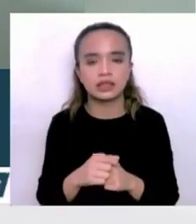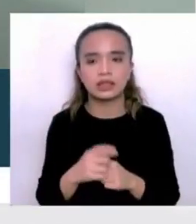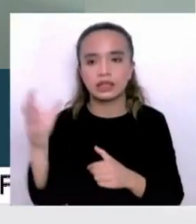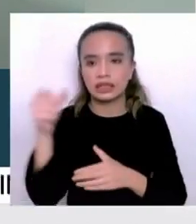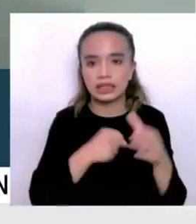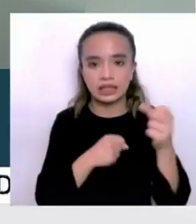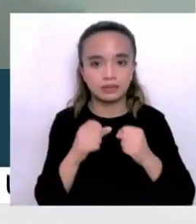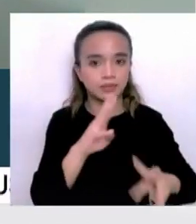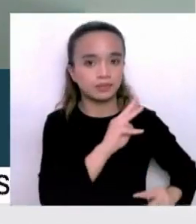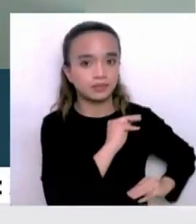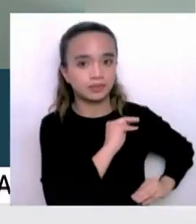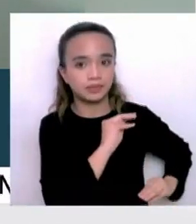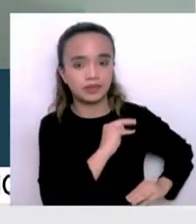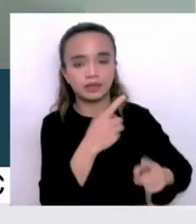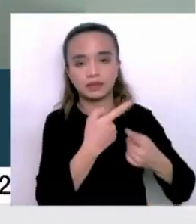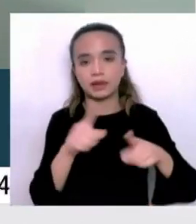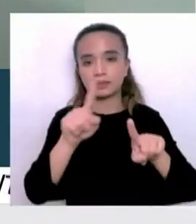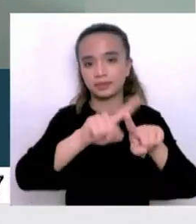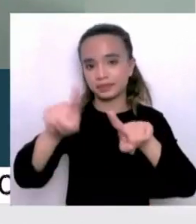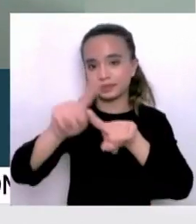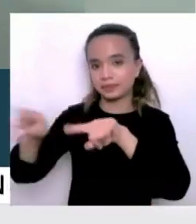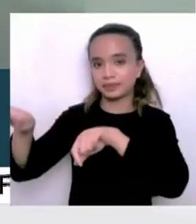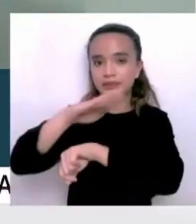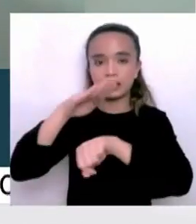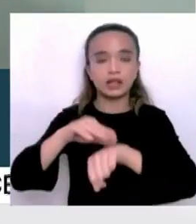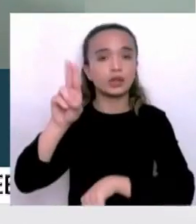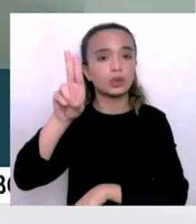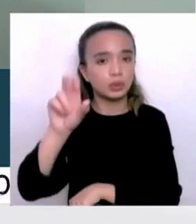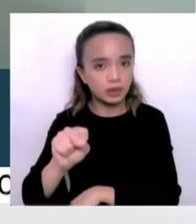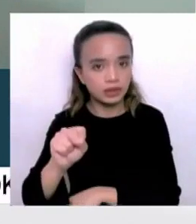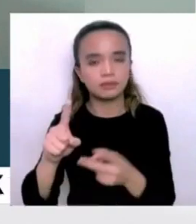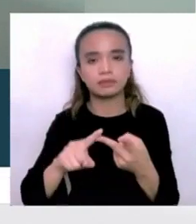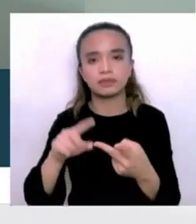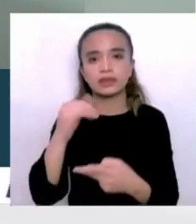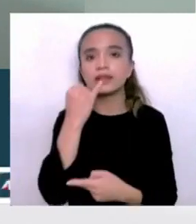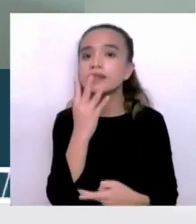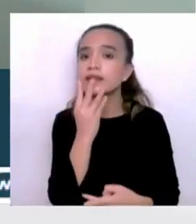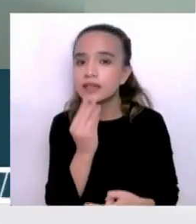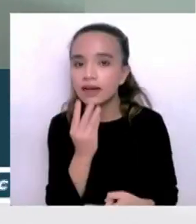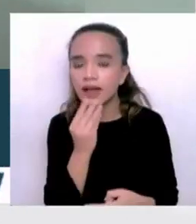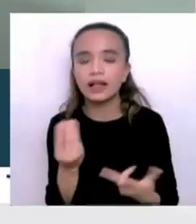supplies from different nations, from US, Israel,